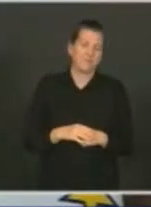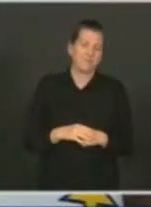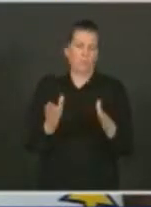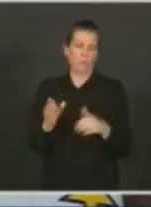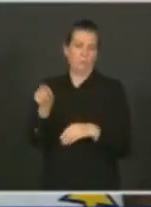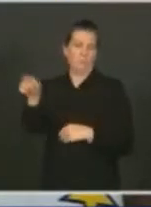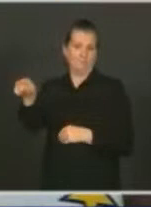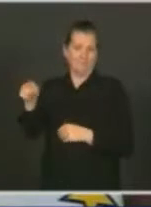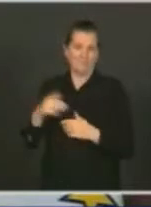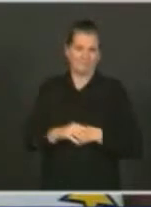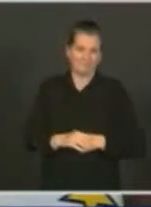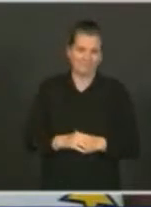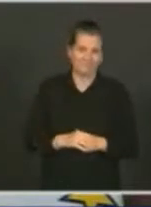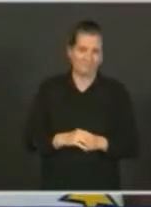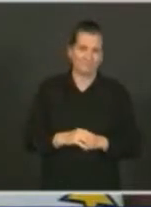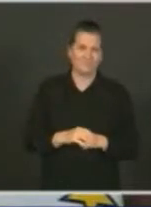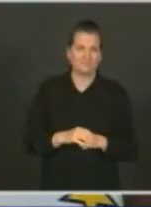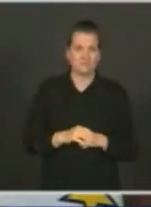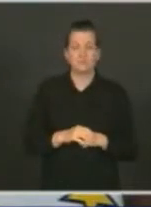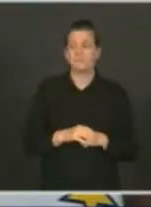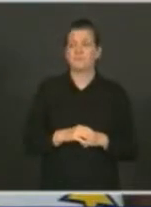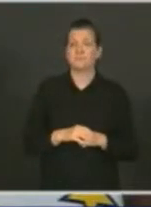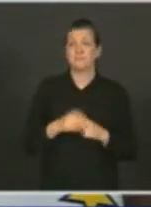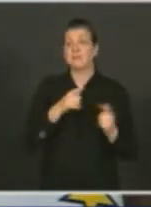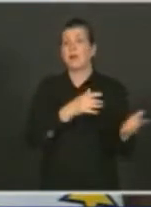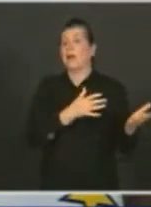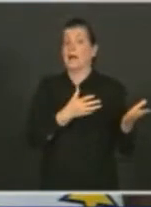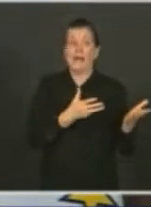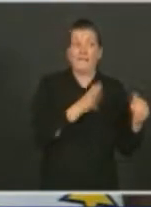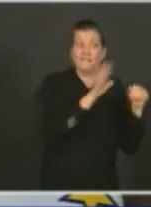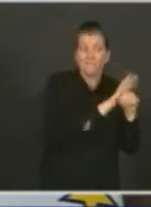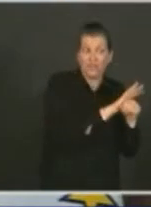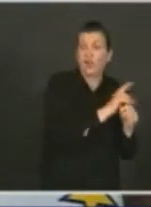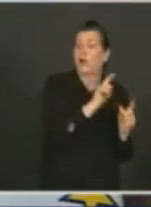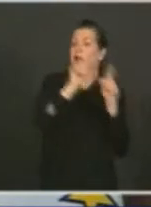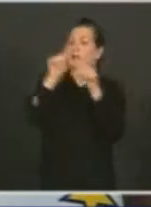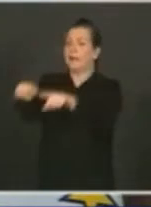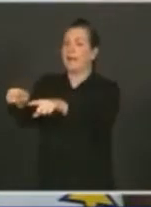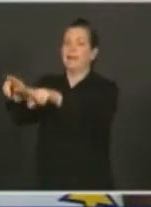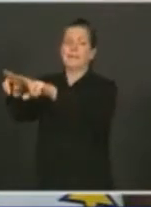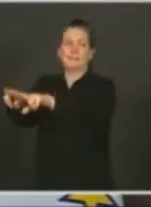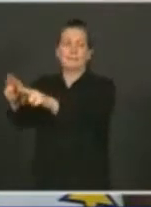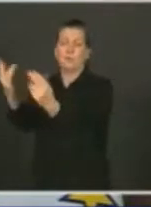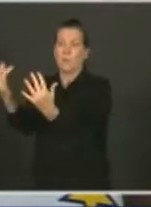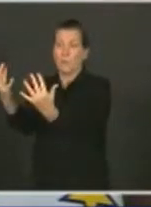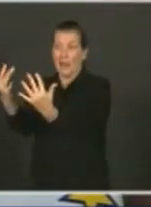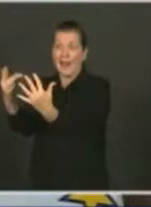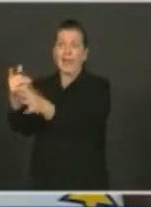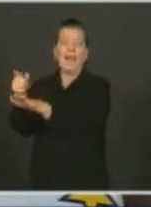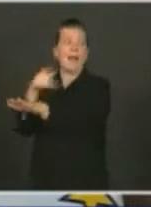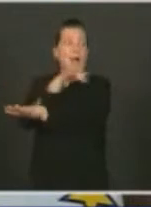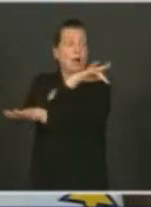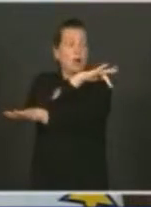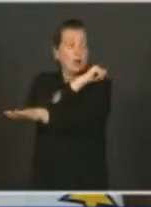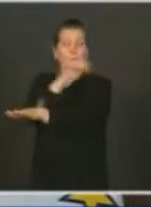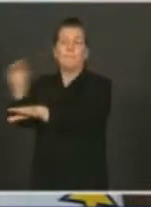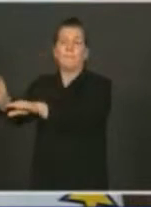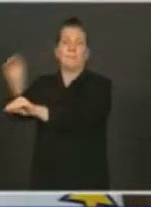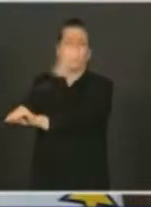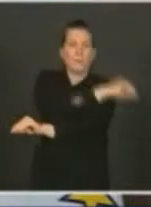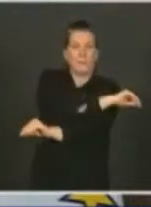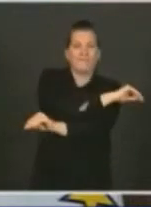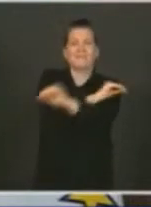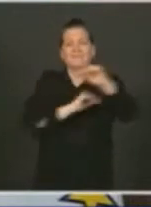flow moving. We're at a point now where we need every available bed. So if there's somebody in a hospital and